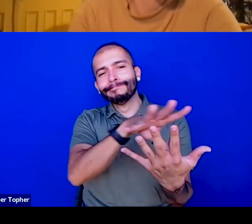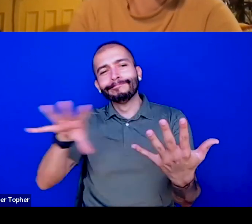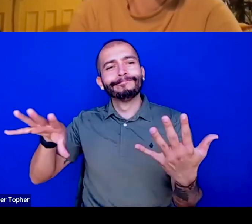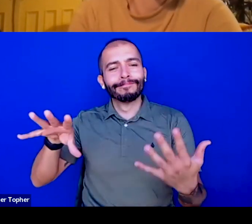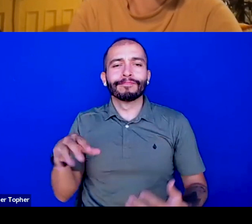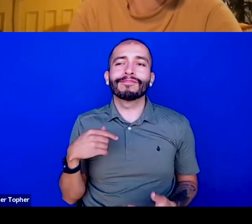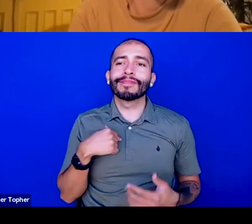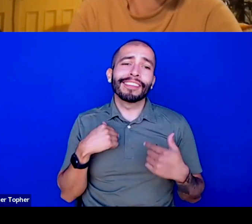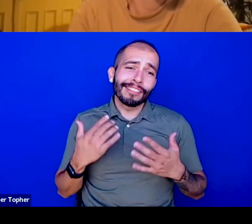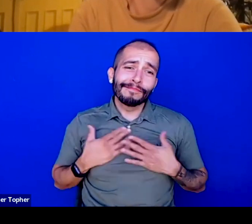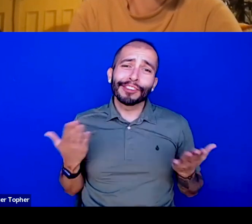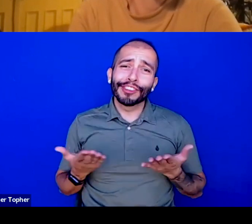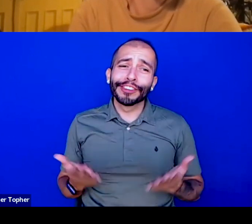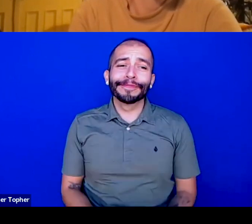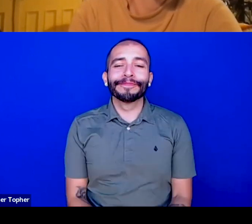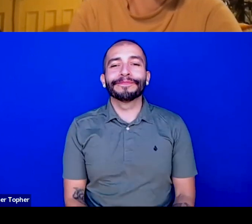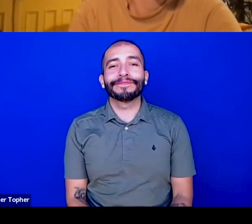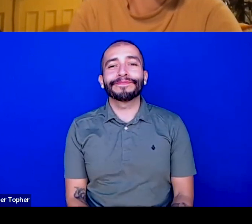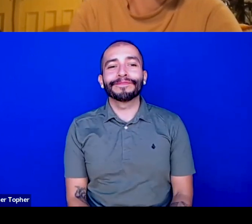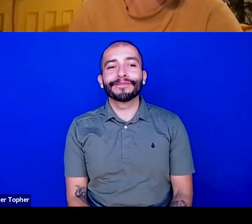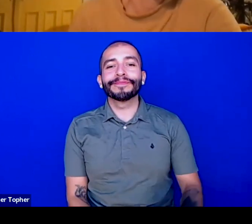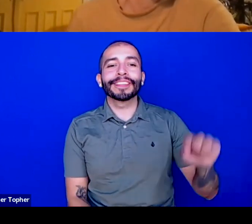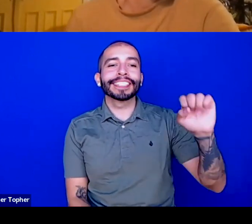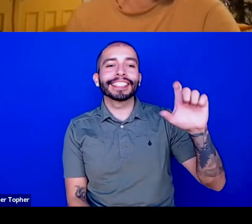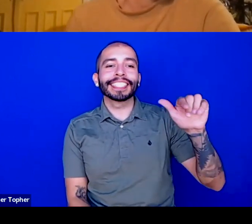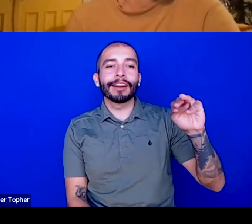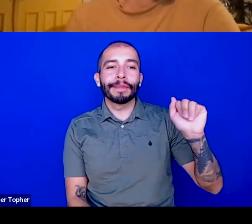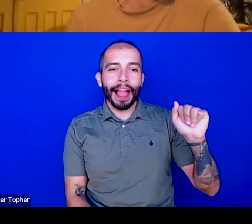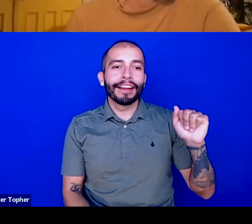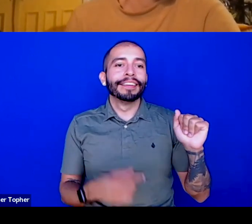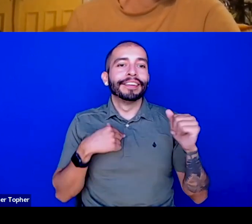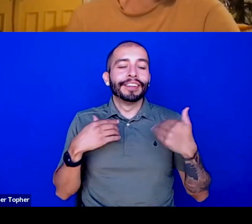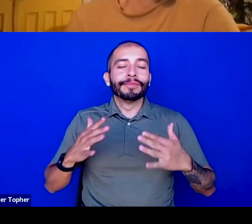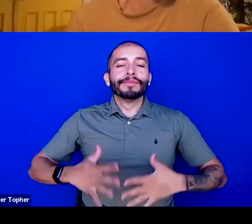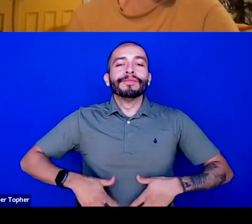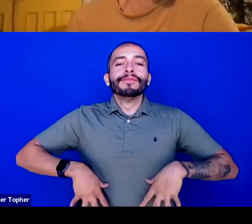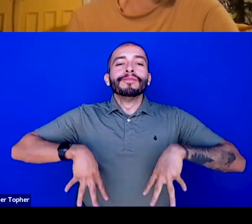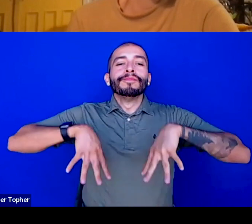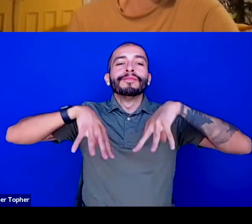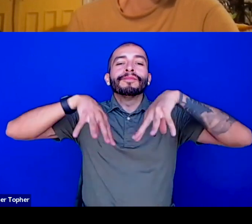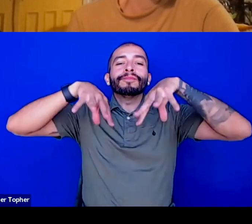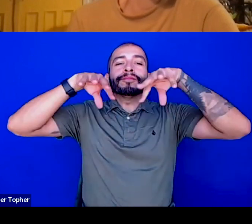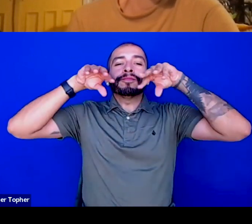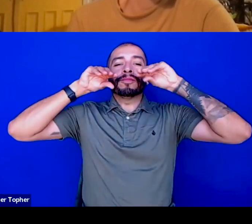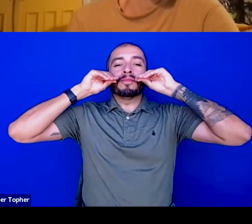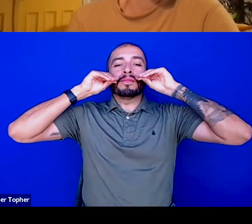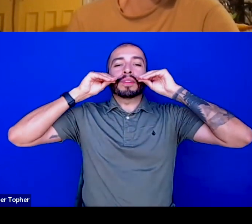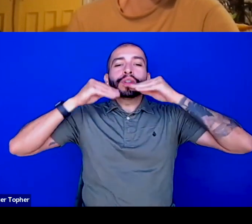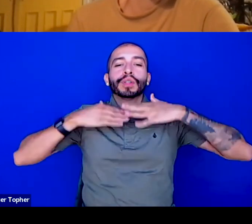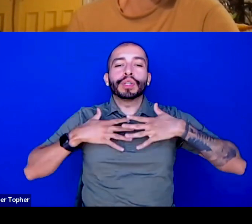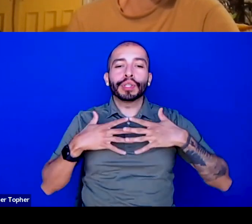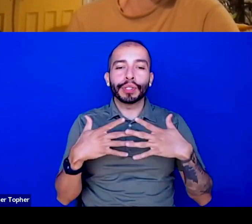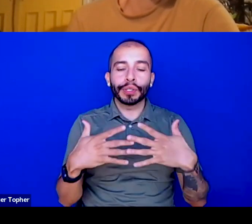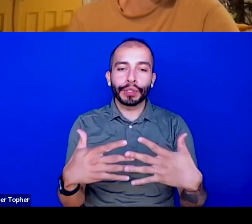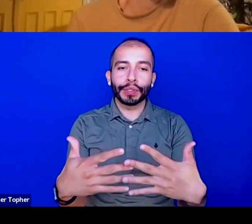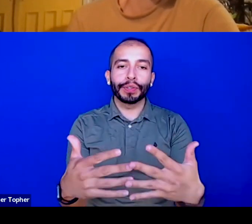This is Selima, just taking a deep breath in after that. Thank you so much, Shauna, and to all of the panelists. As